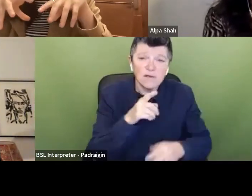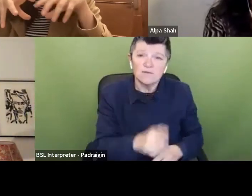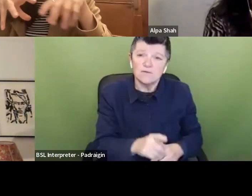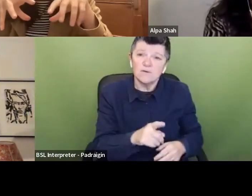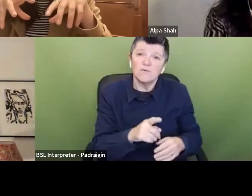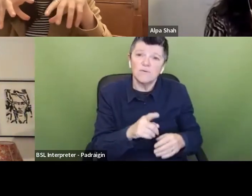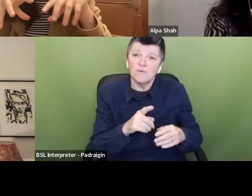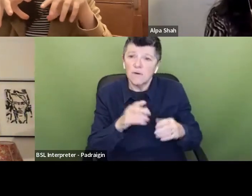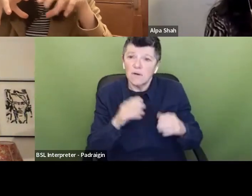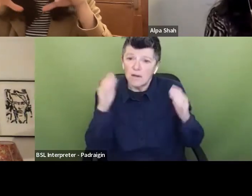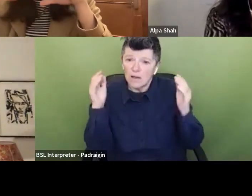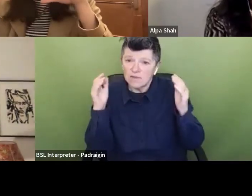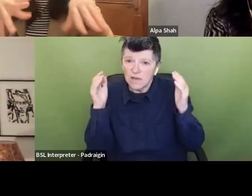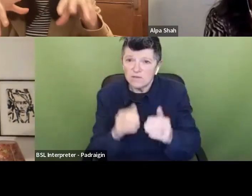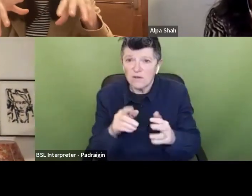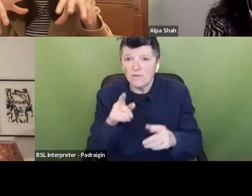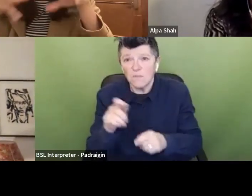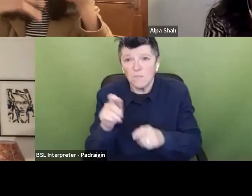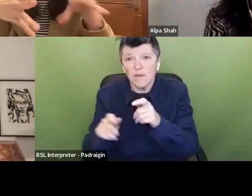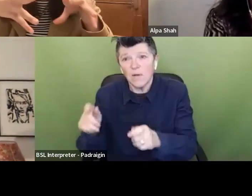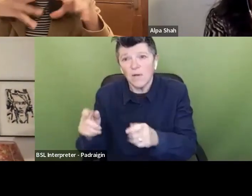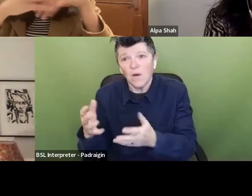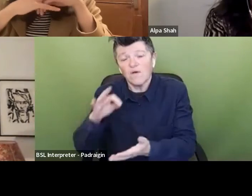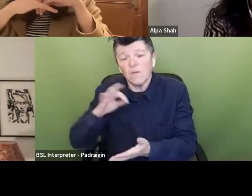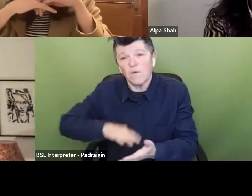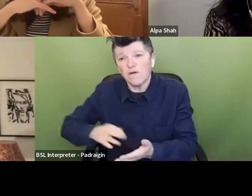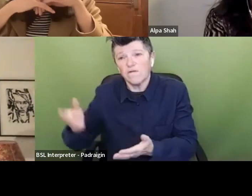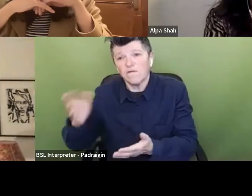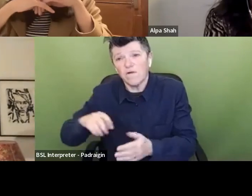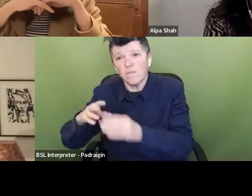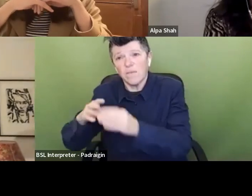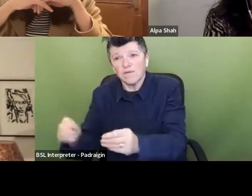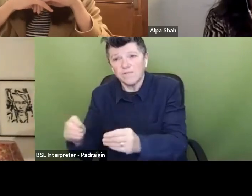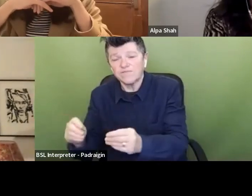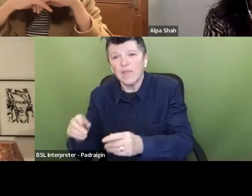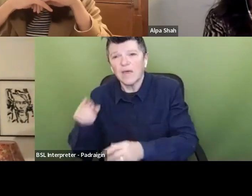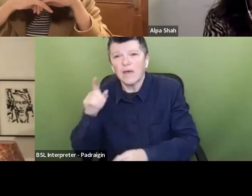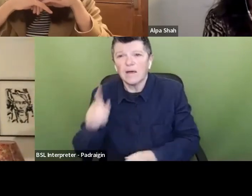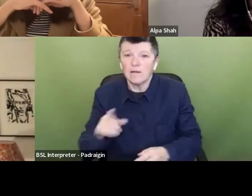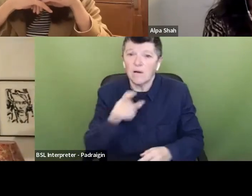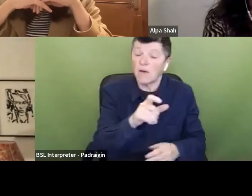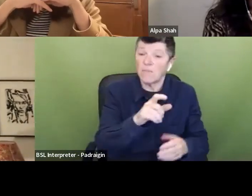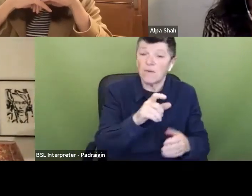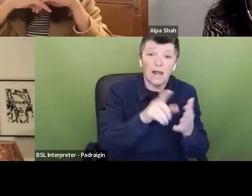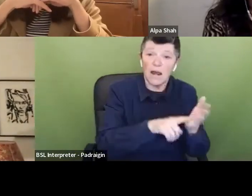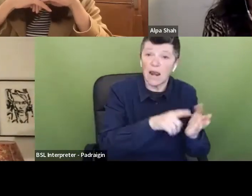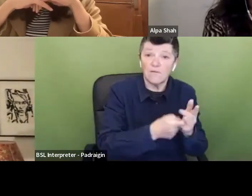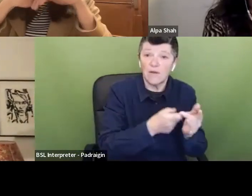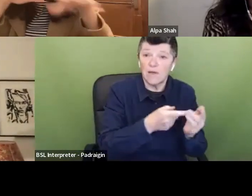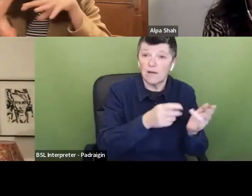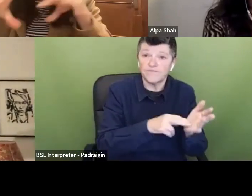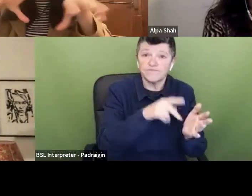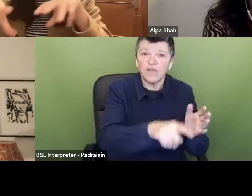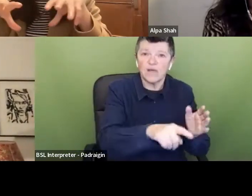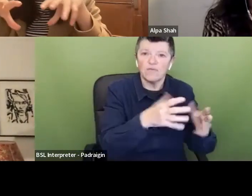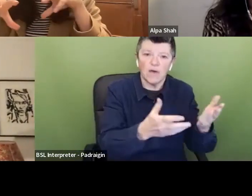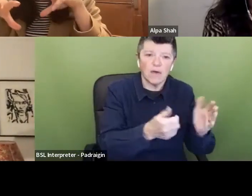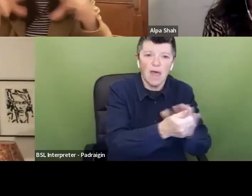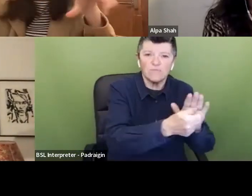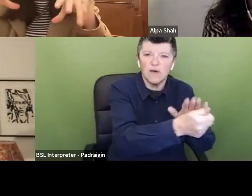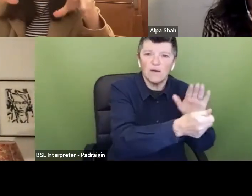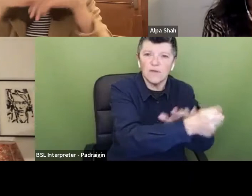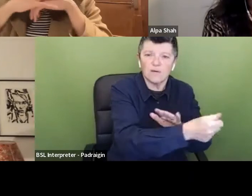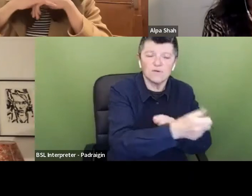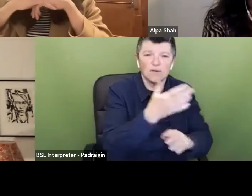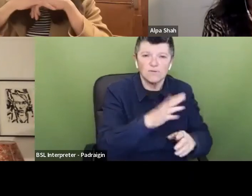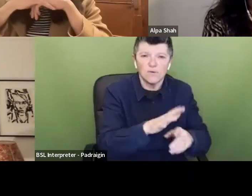draw profits from emptiness, be it social landlords like Clarion Housing, who decant social council estates to push for mixed rent housing,